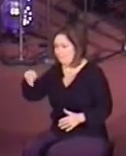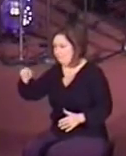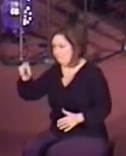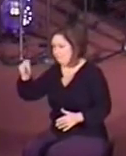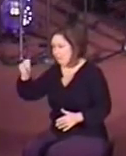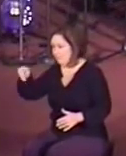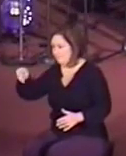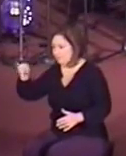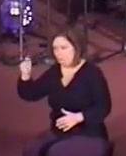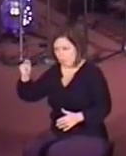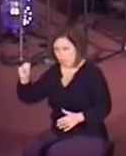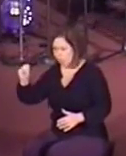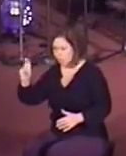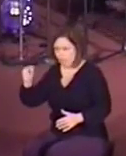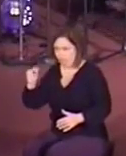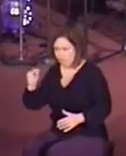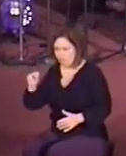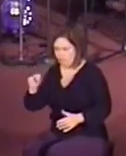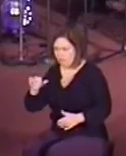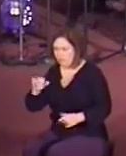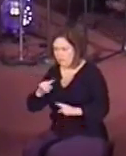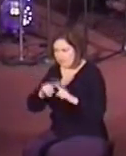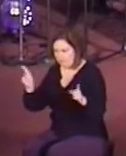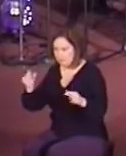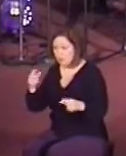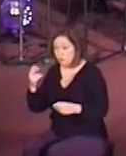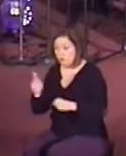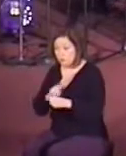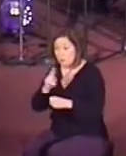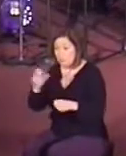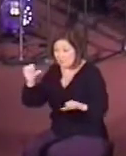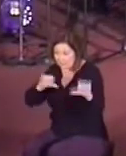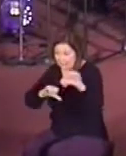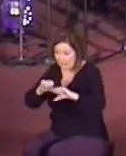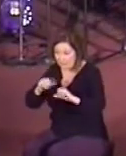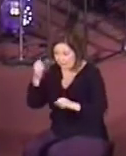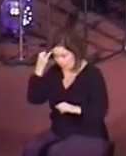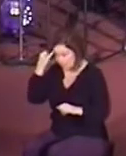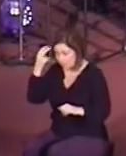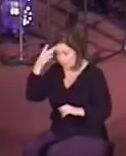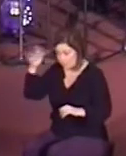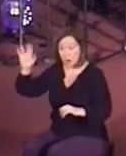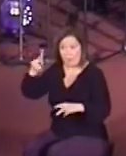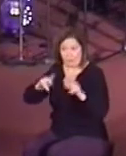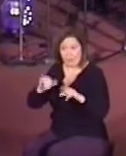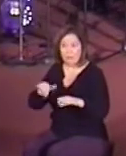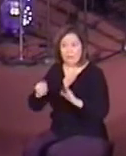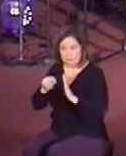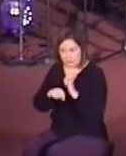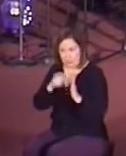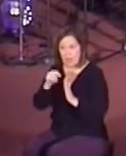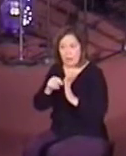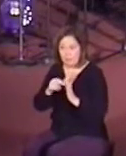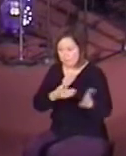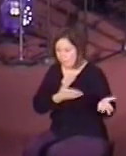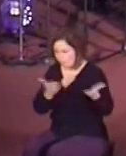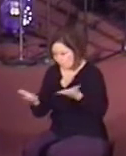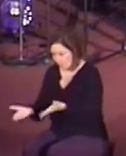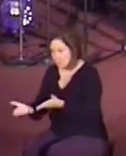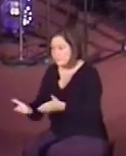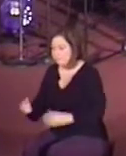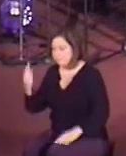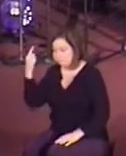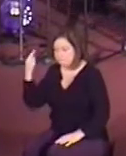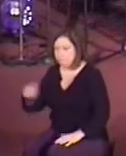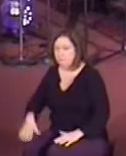scholars, they would use science. These are the most intelligent people of the time. He says, "I brought in the astrologers, the